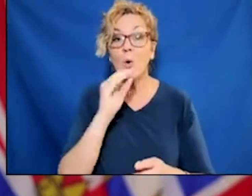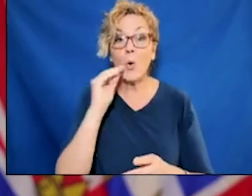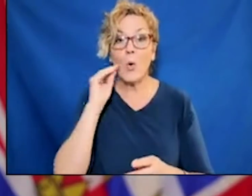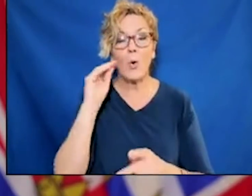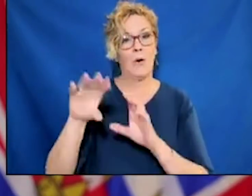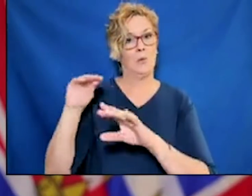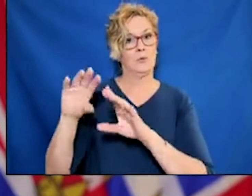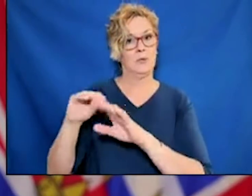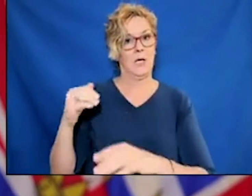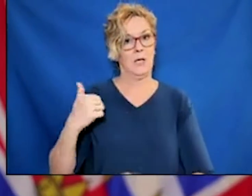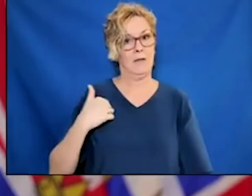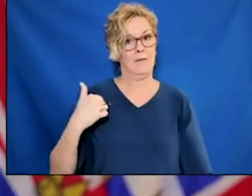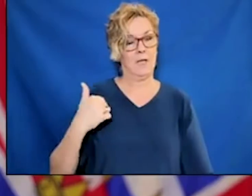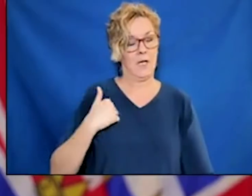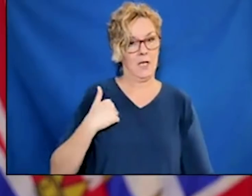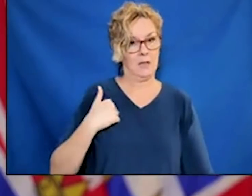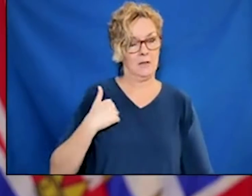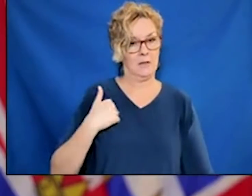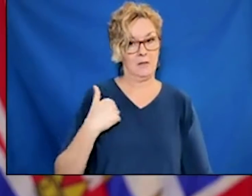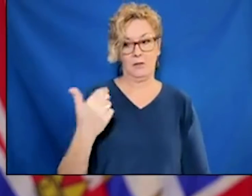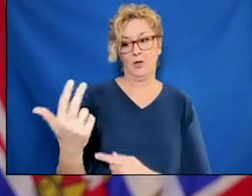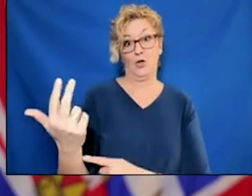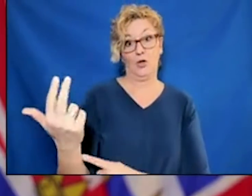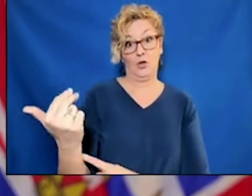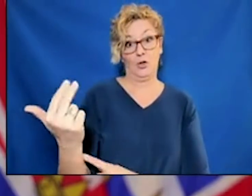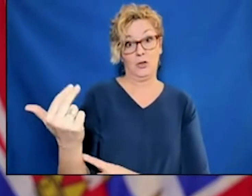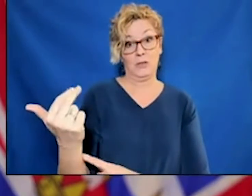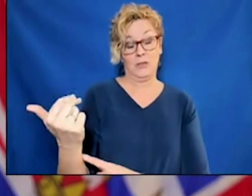majority of those 13 cases were